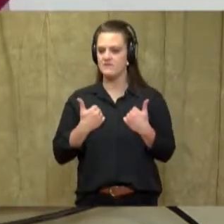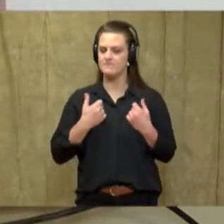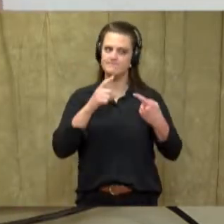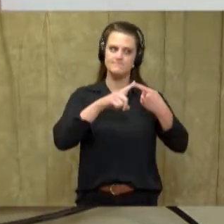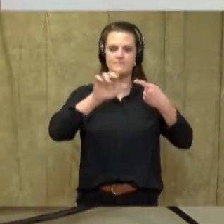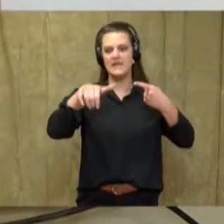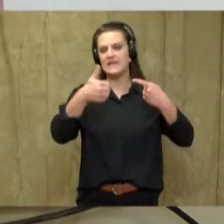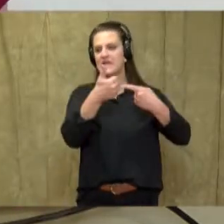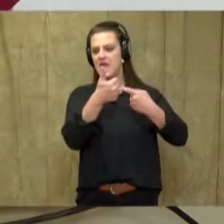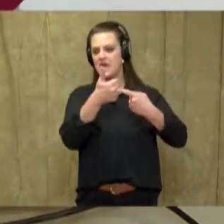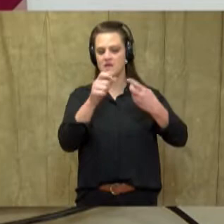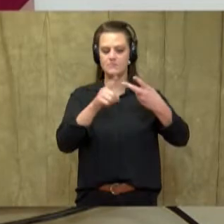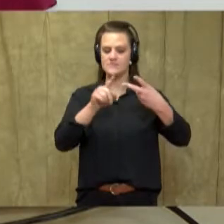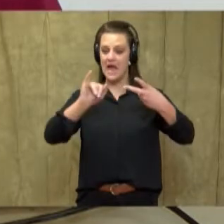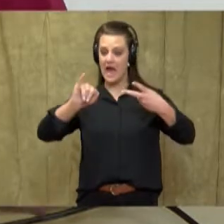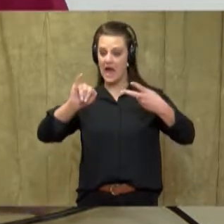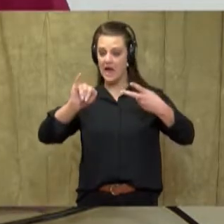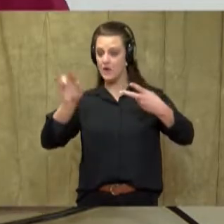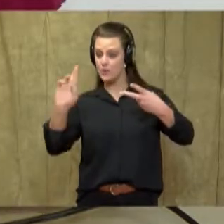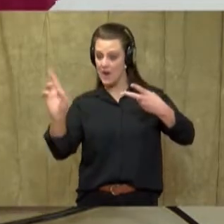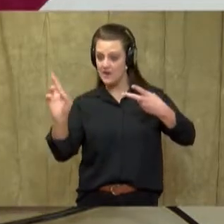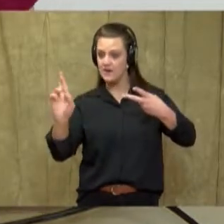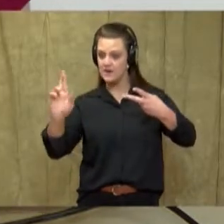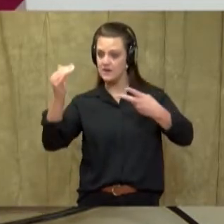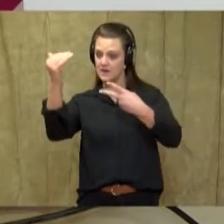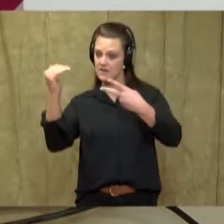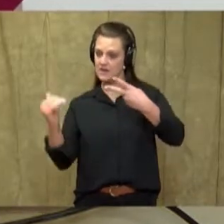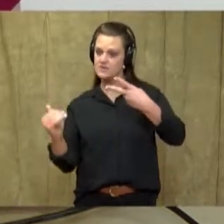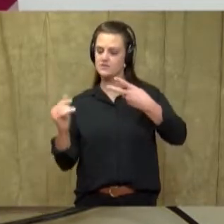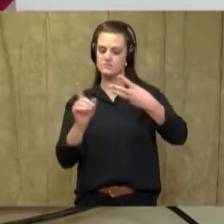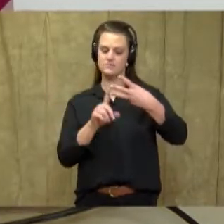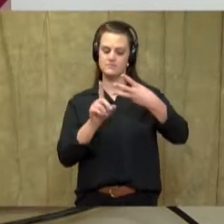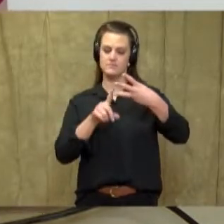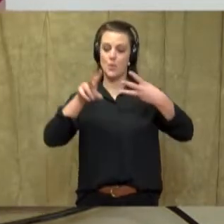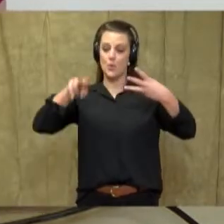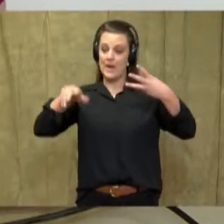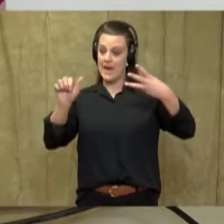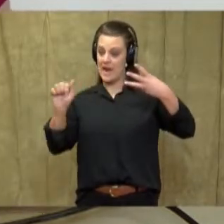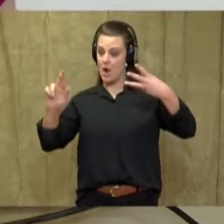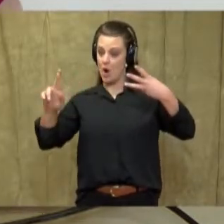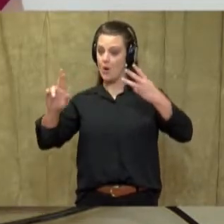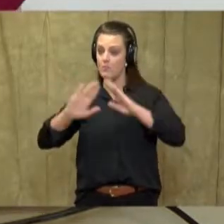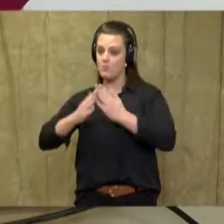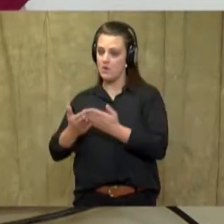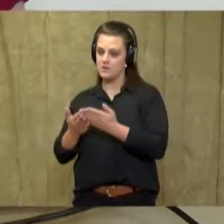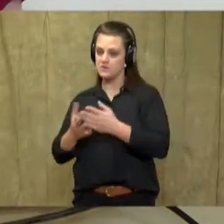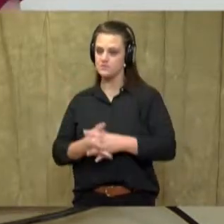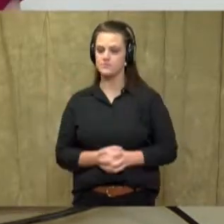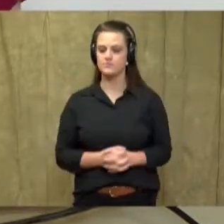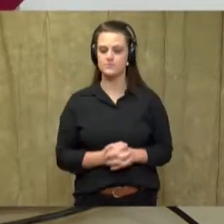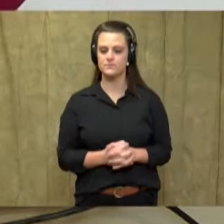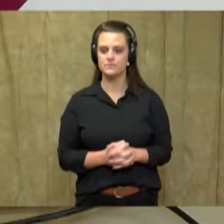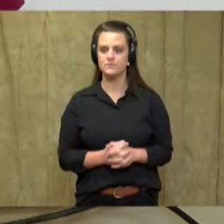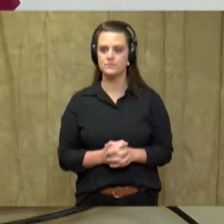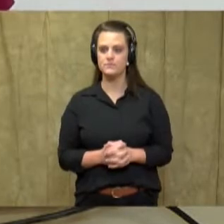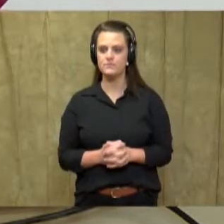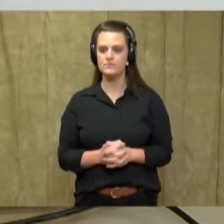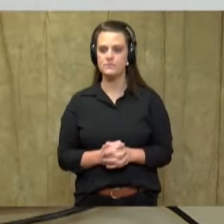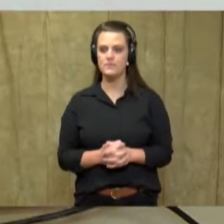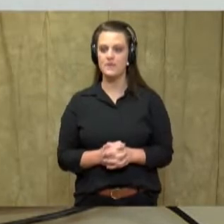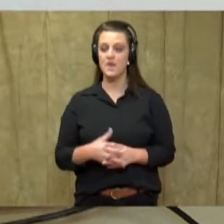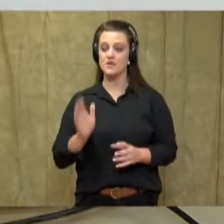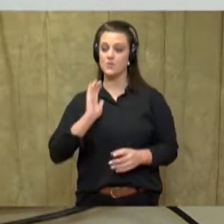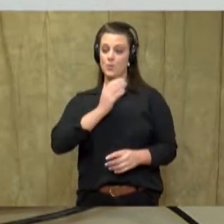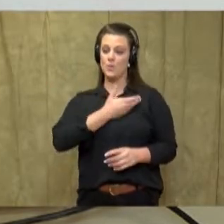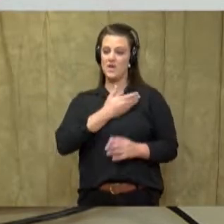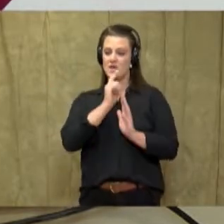your iReady lessons or in reading your AR books. So we're going to just take a few minutes